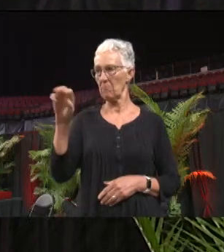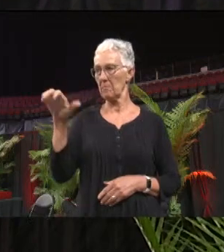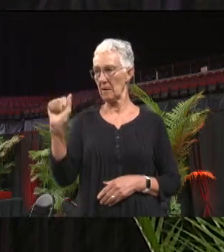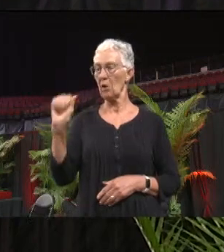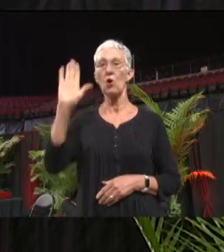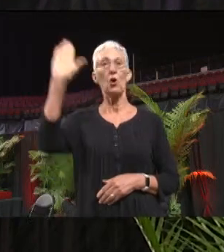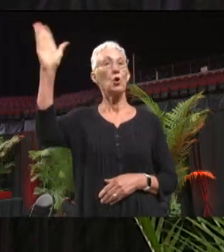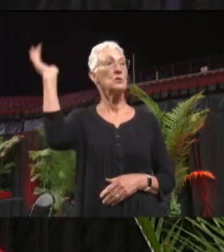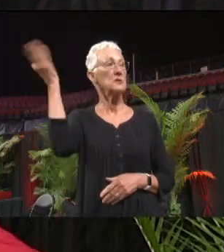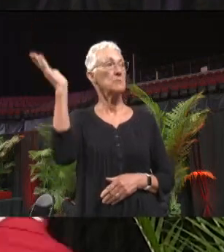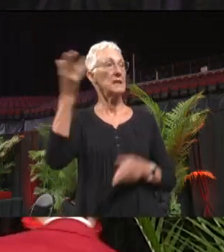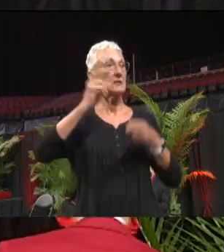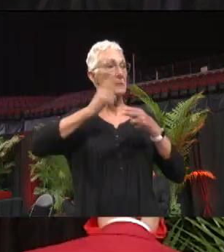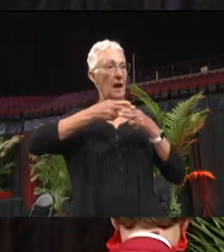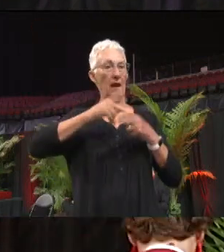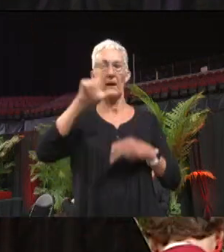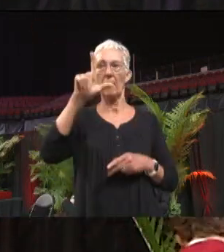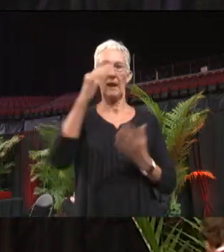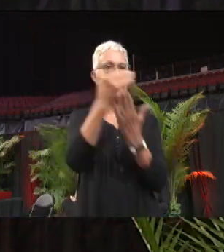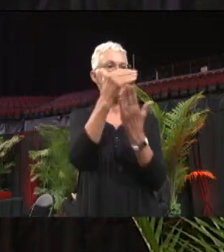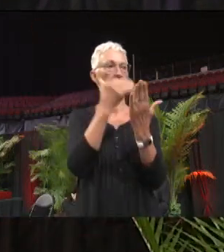Lessons.